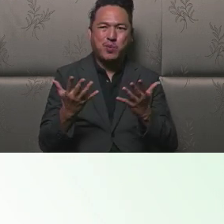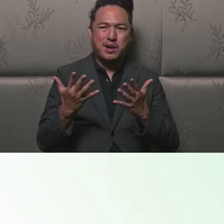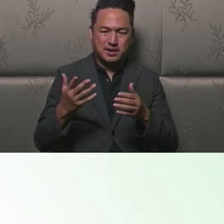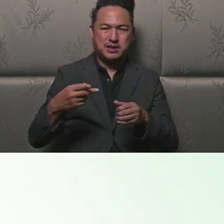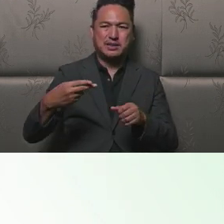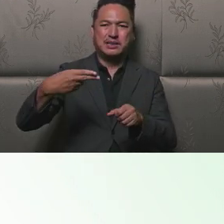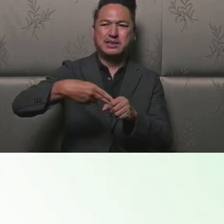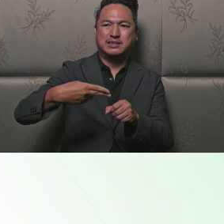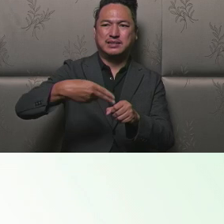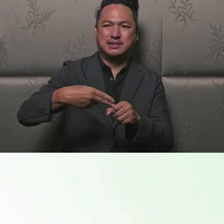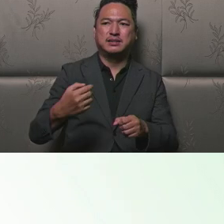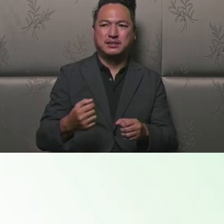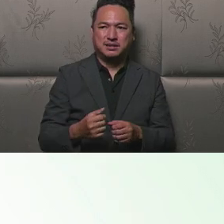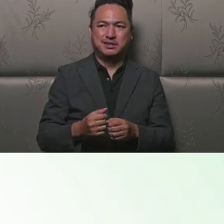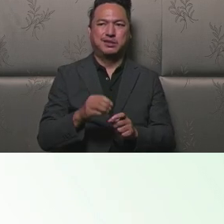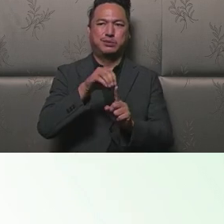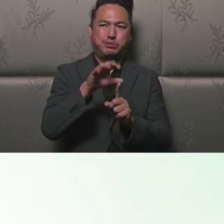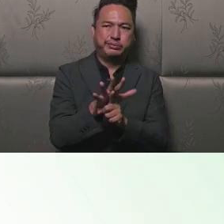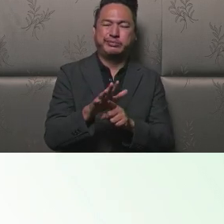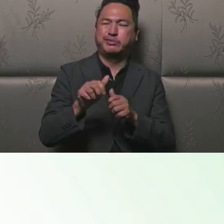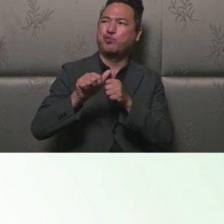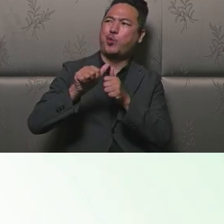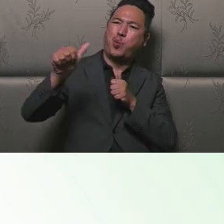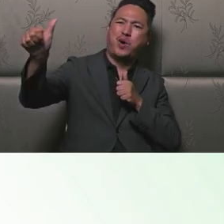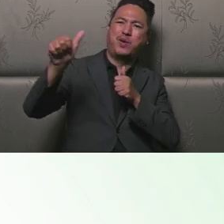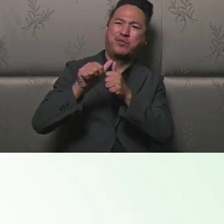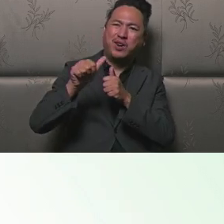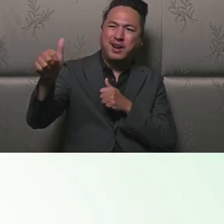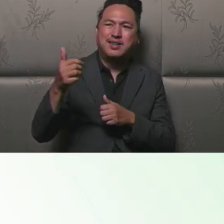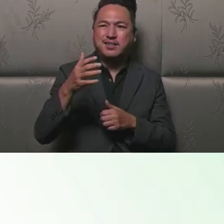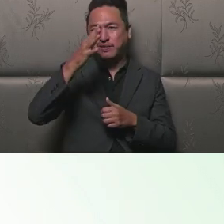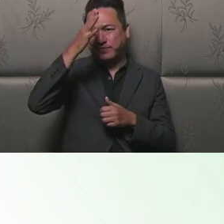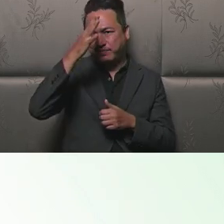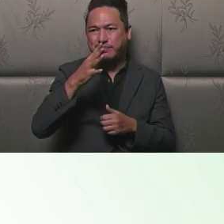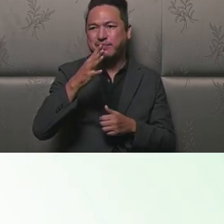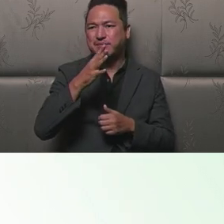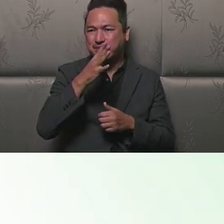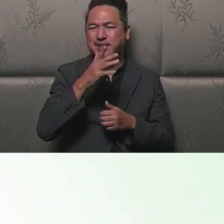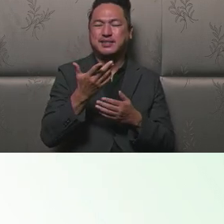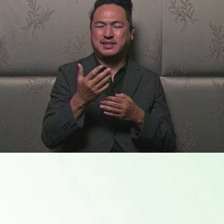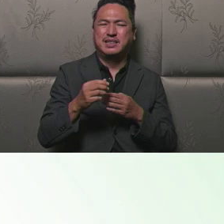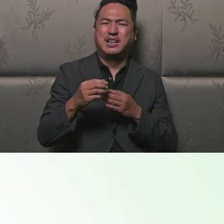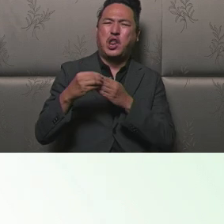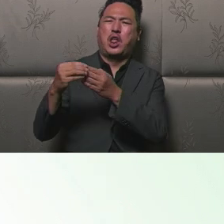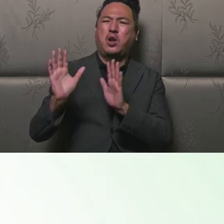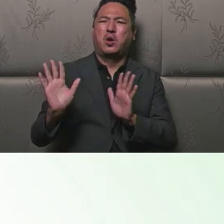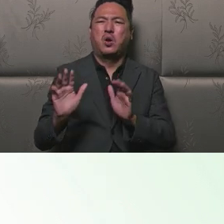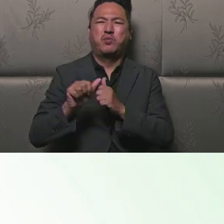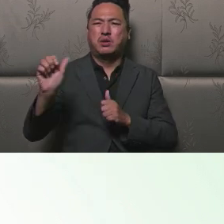with Afghans. Again, are they allowed to go to school? Is it culturally acceptable for them to be able to go to